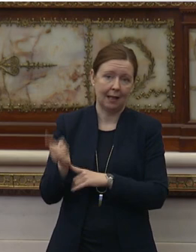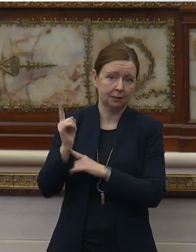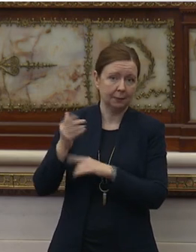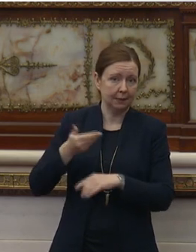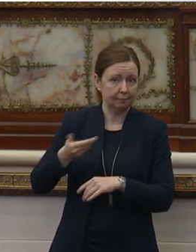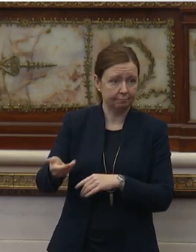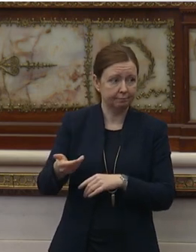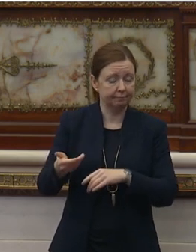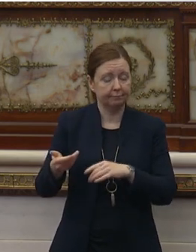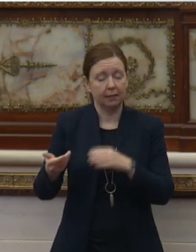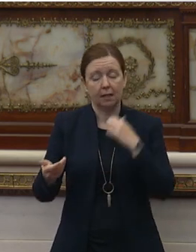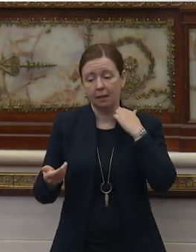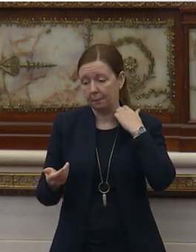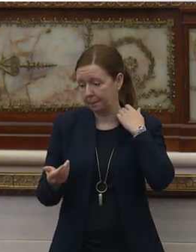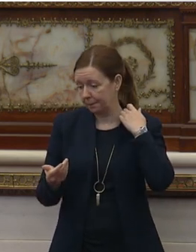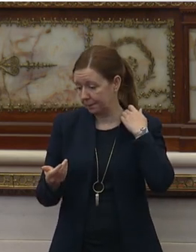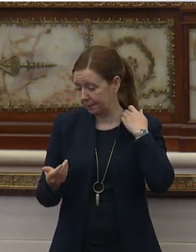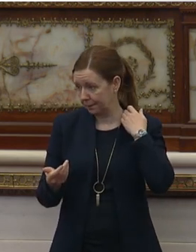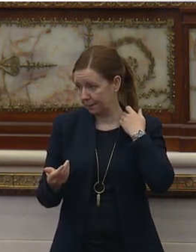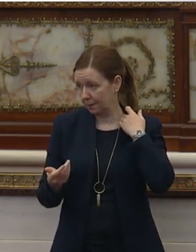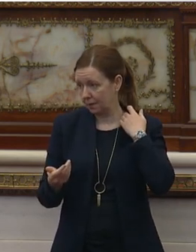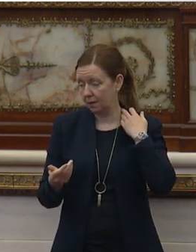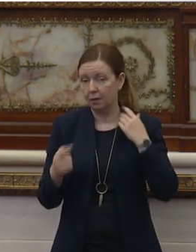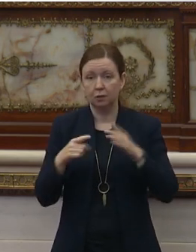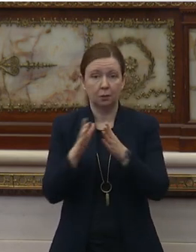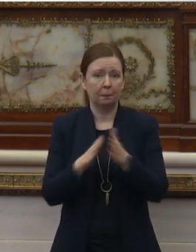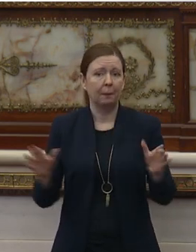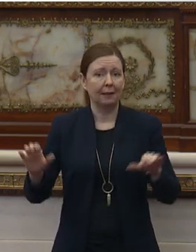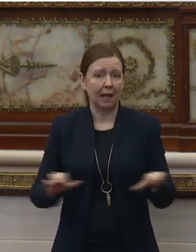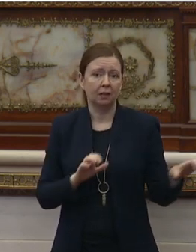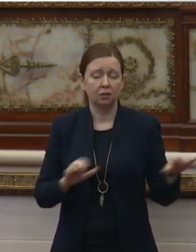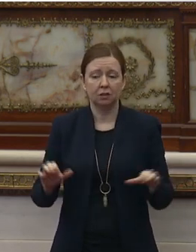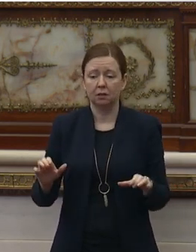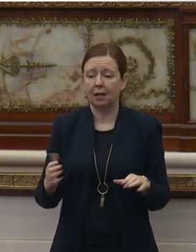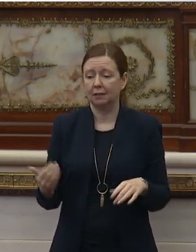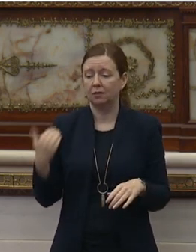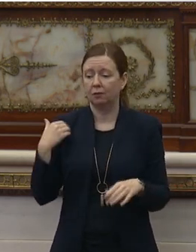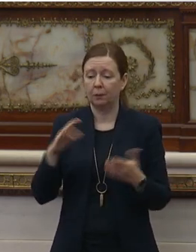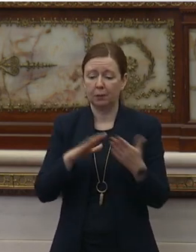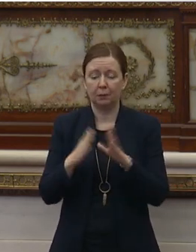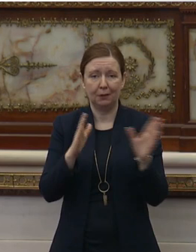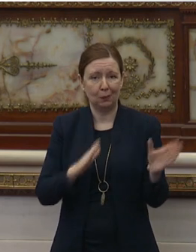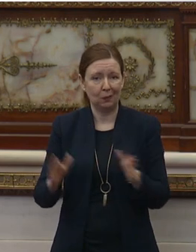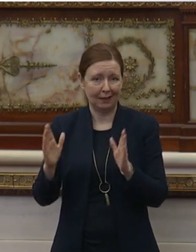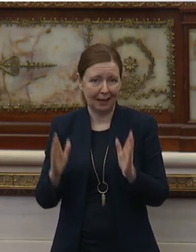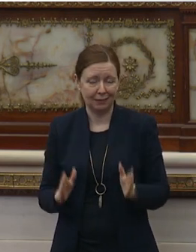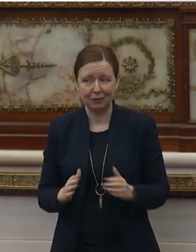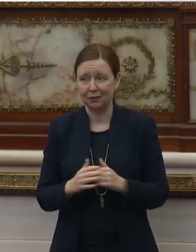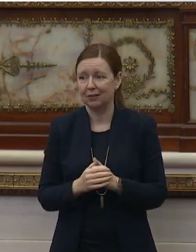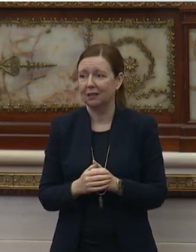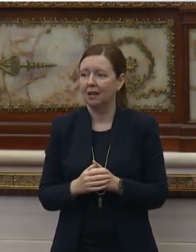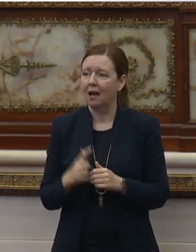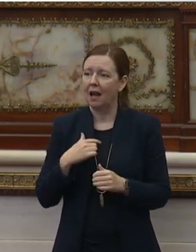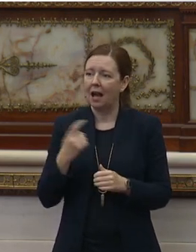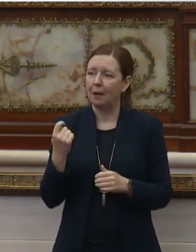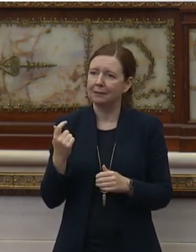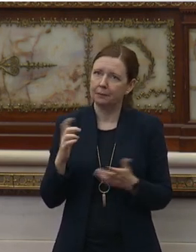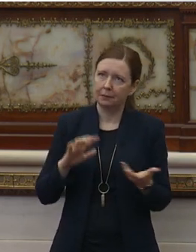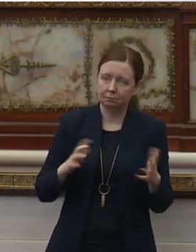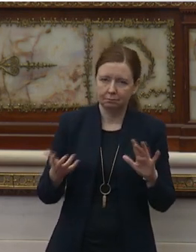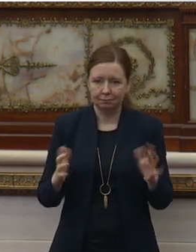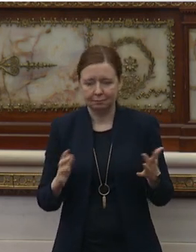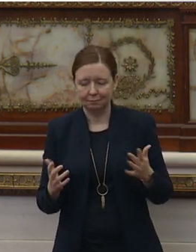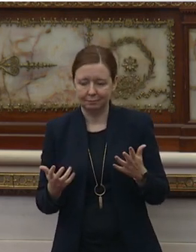minute situations to a public action. And, you know, as a former community organizer, I'm a little rusty with the